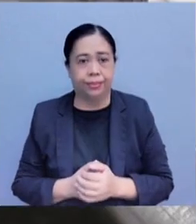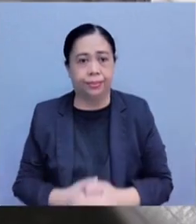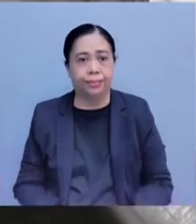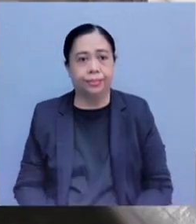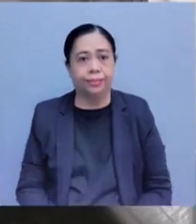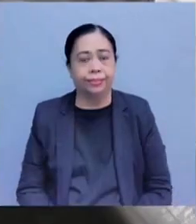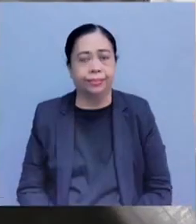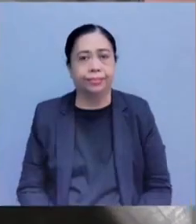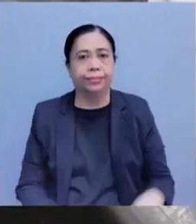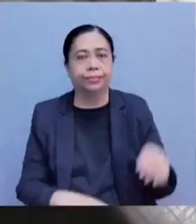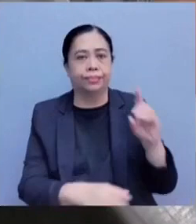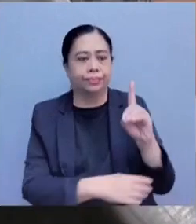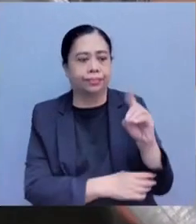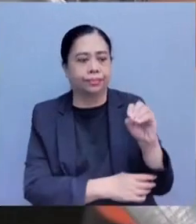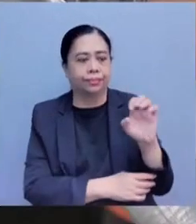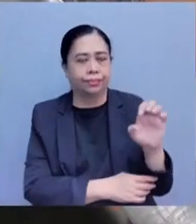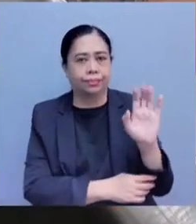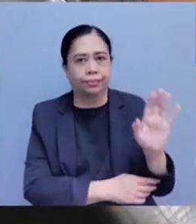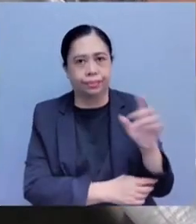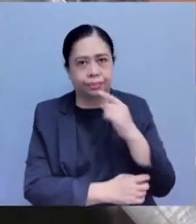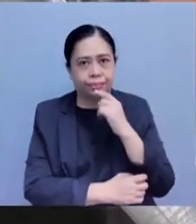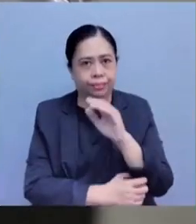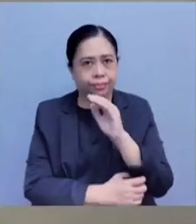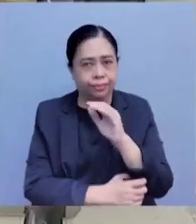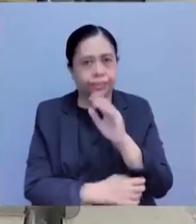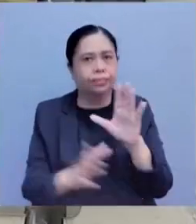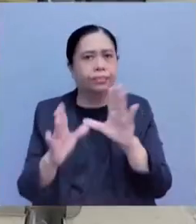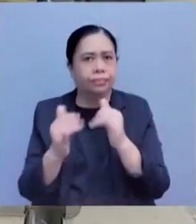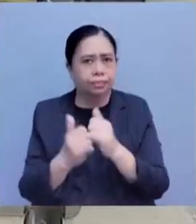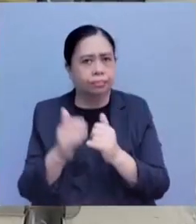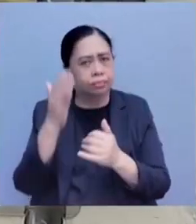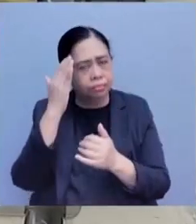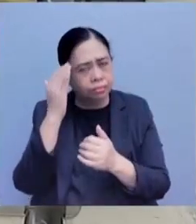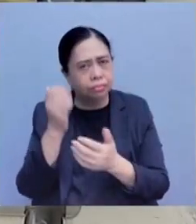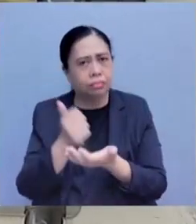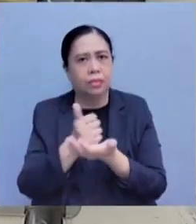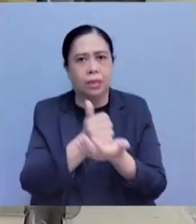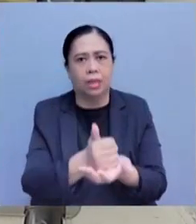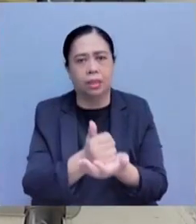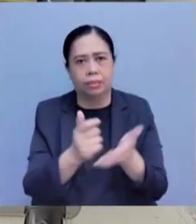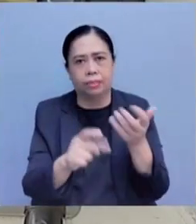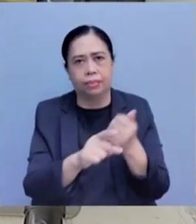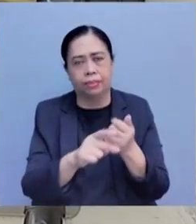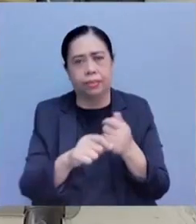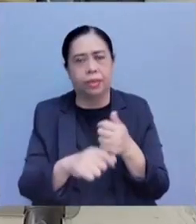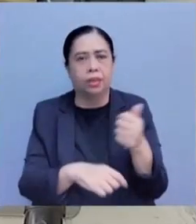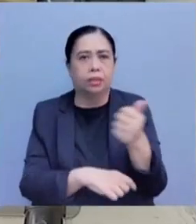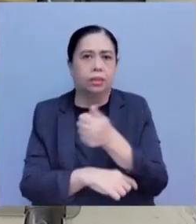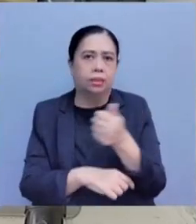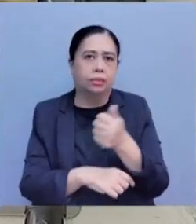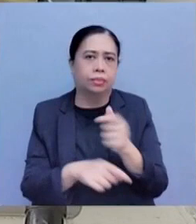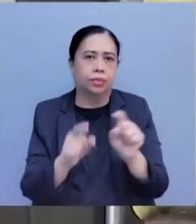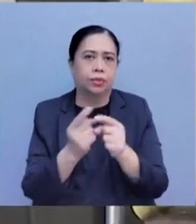The Energy Department, for its part, called on oil companies to do their part to help the affected transport sector.